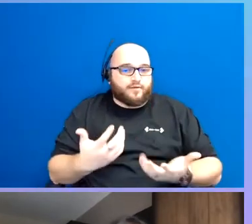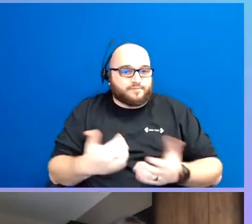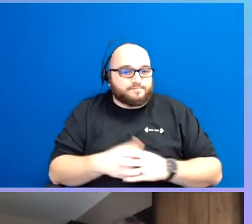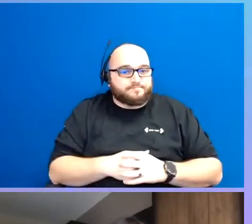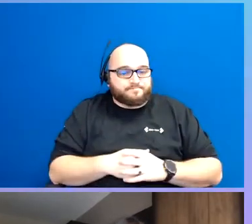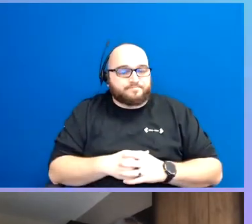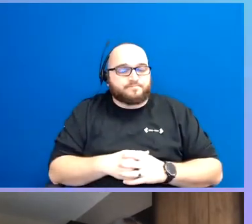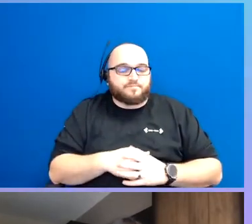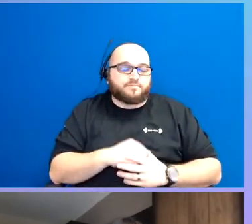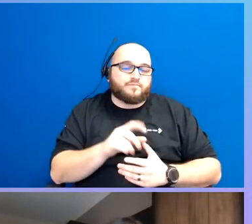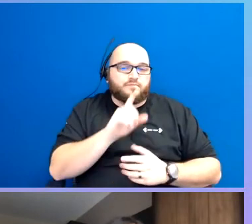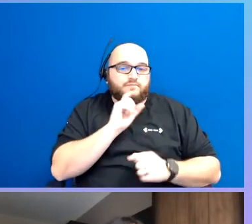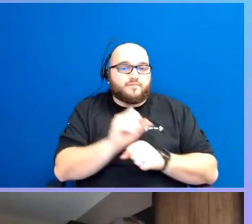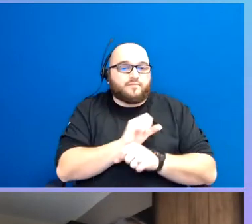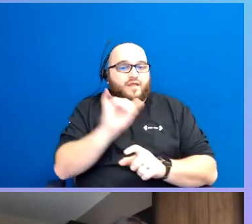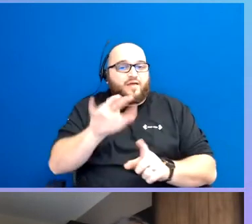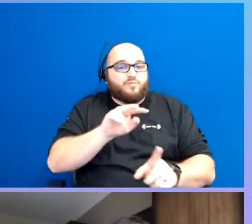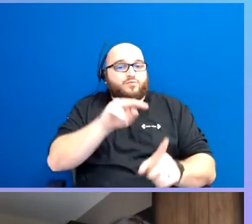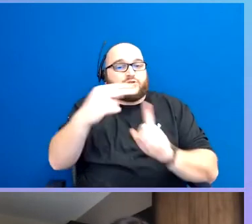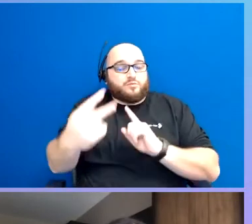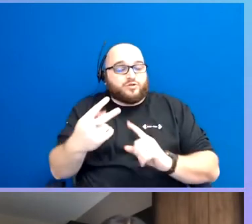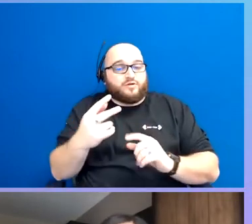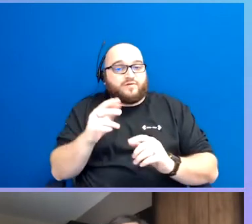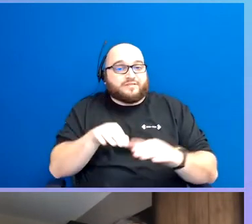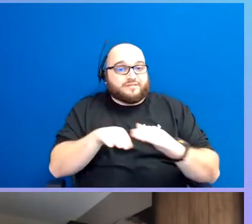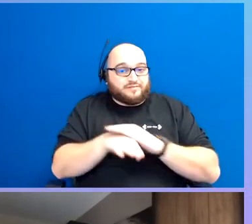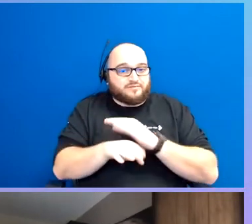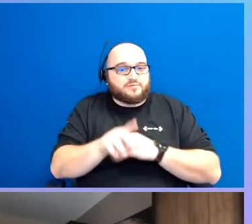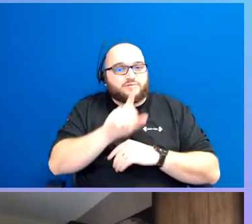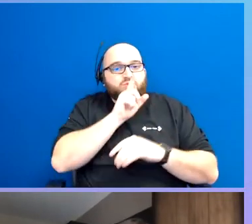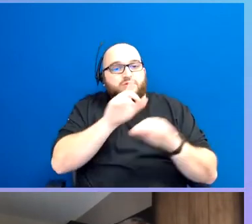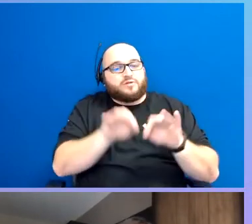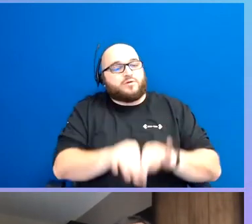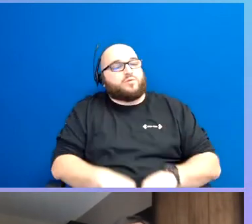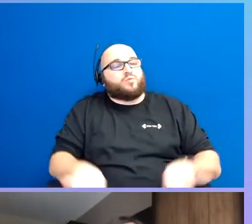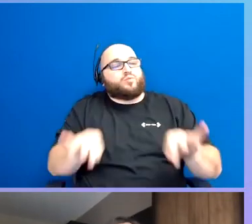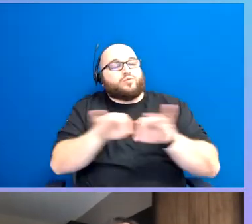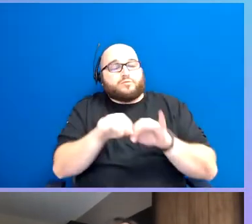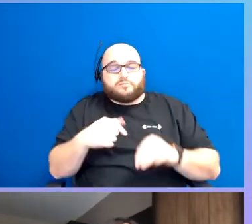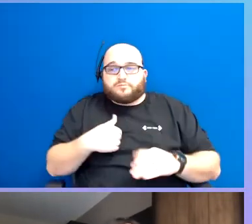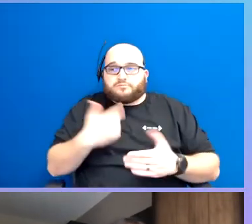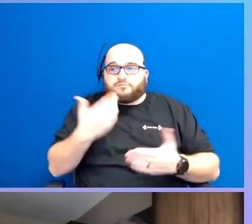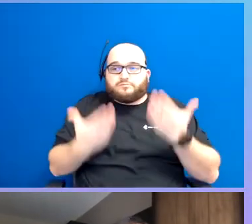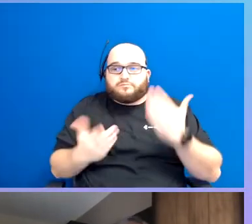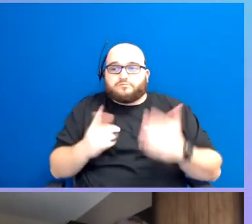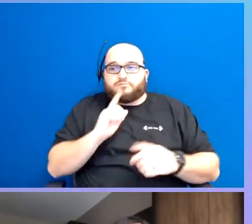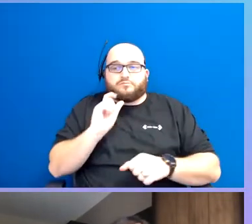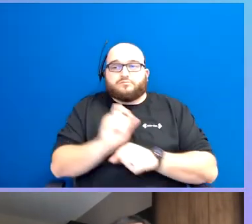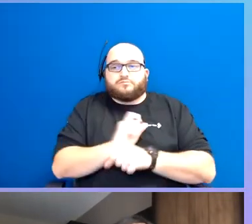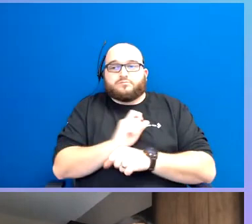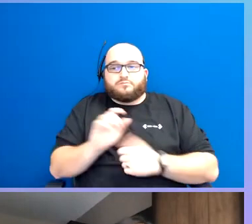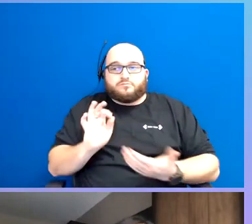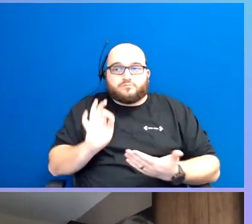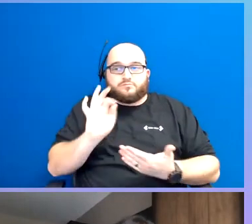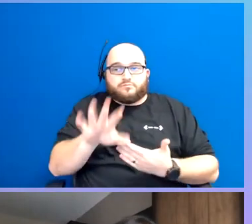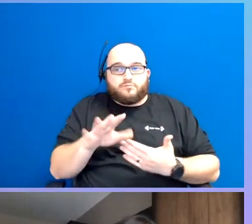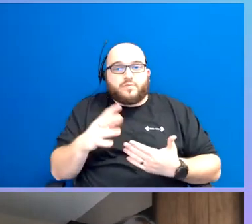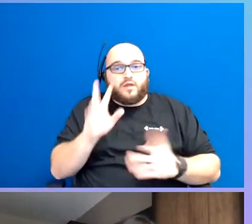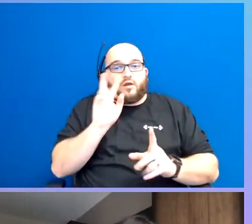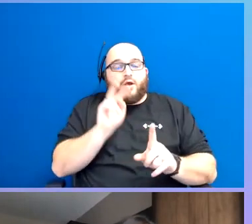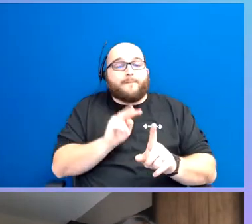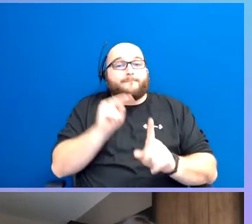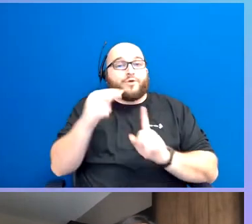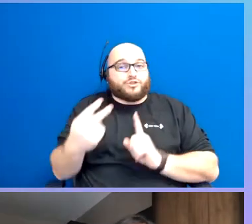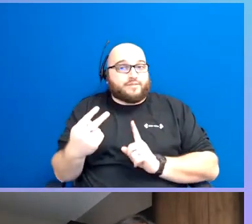So perception of accessibility is a really important measure. And I might even go as far as to argue that